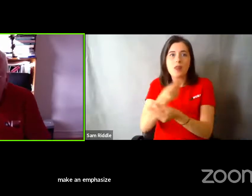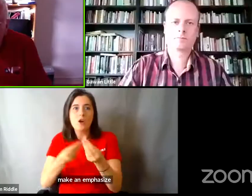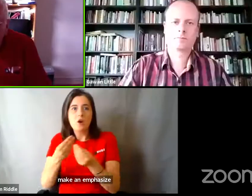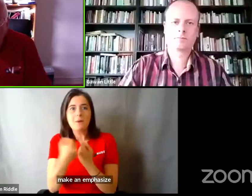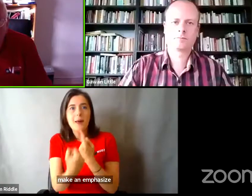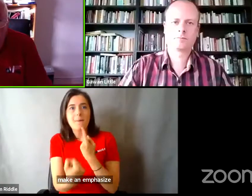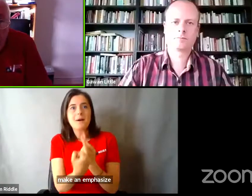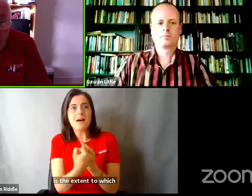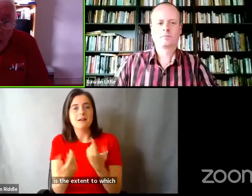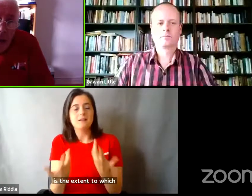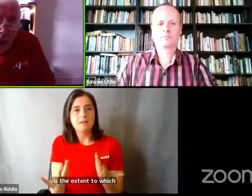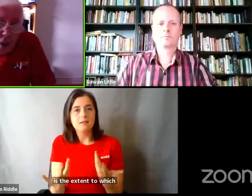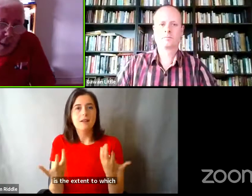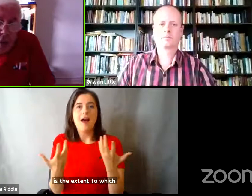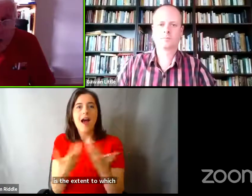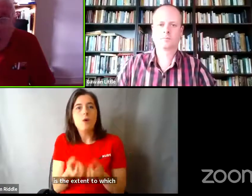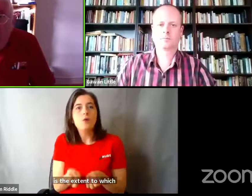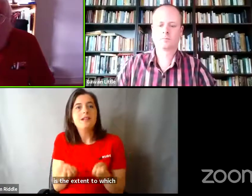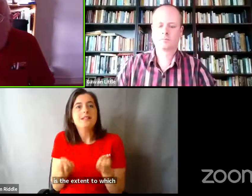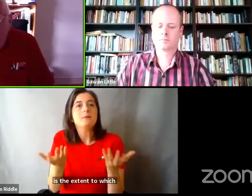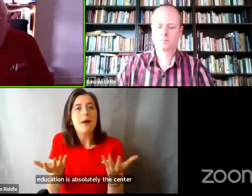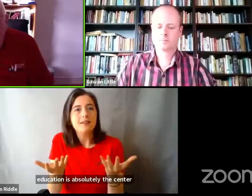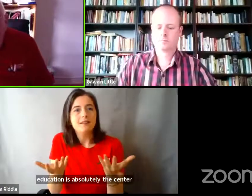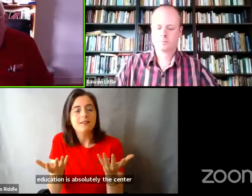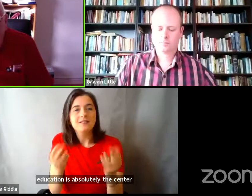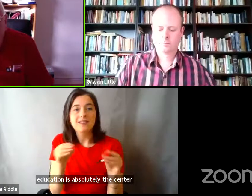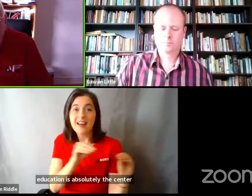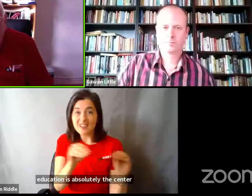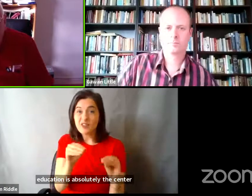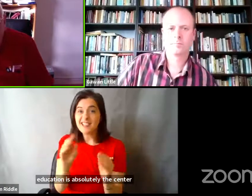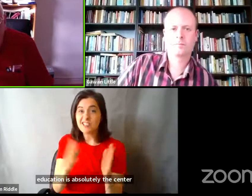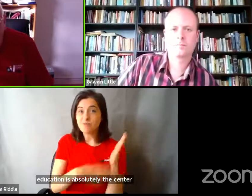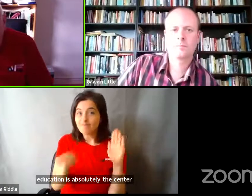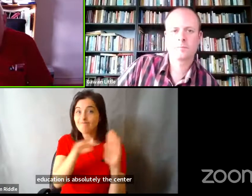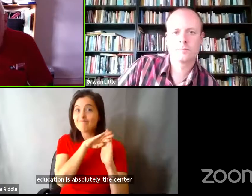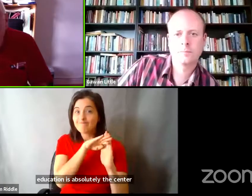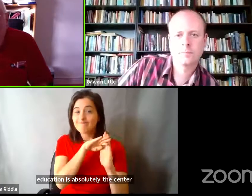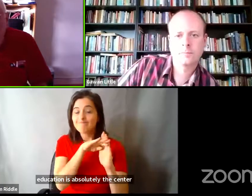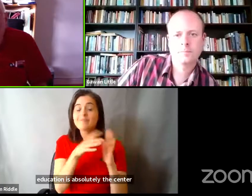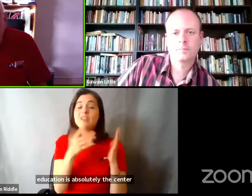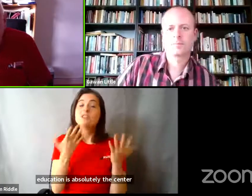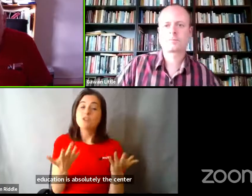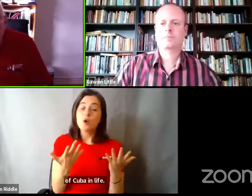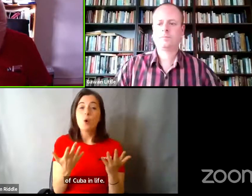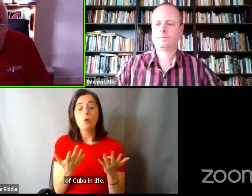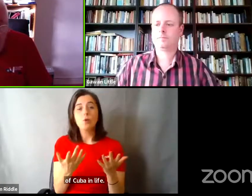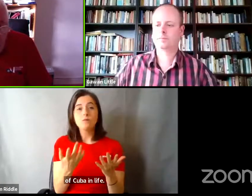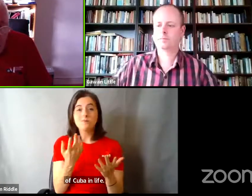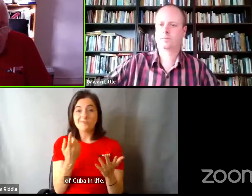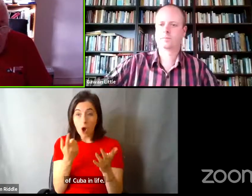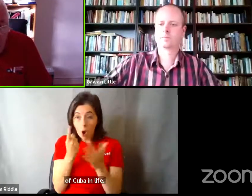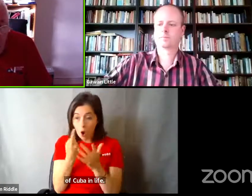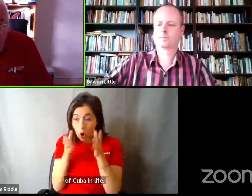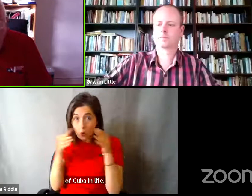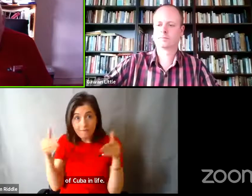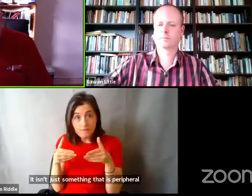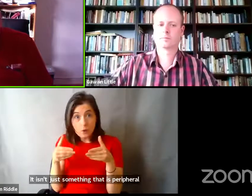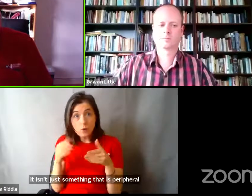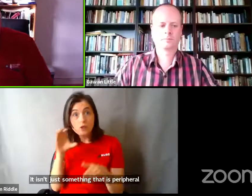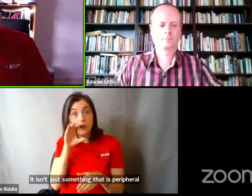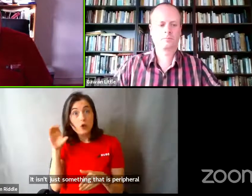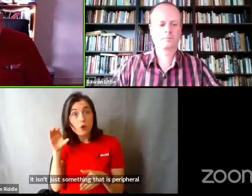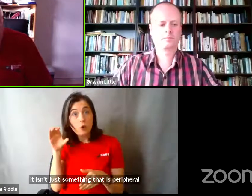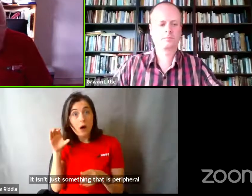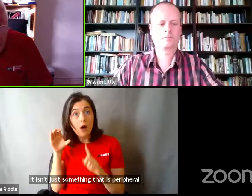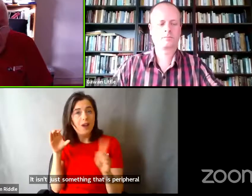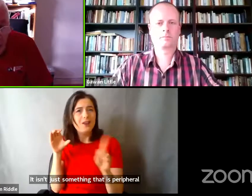played a part in literacy campaigns, not only in its own country, but indeed in many other countries across the globe.